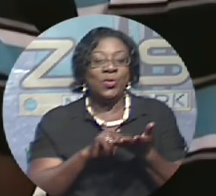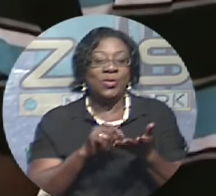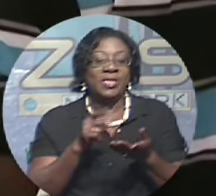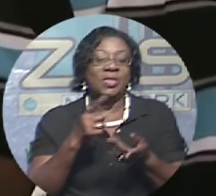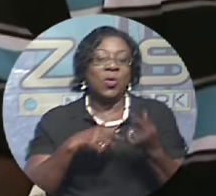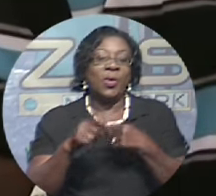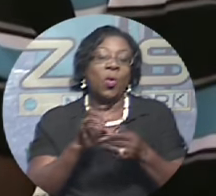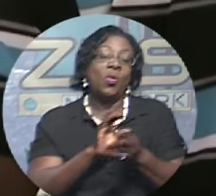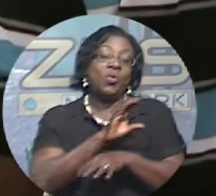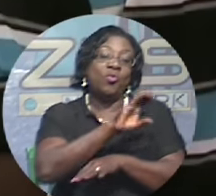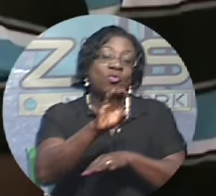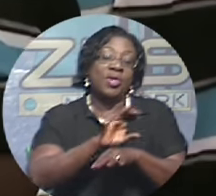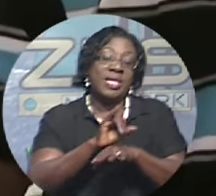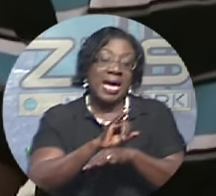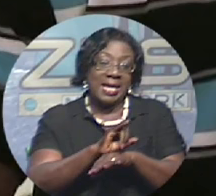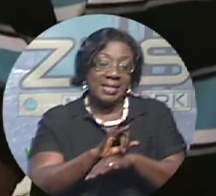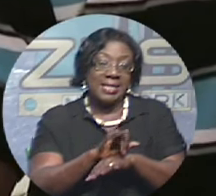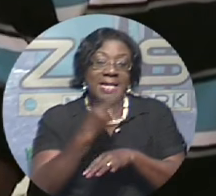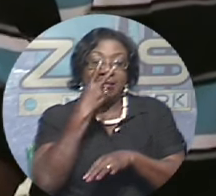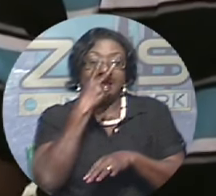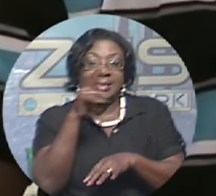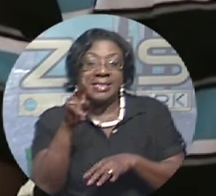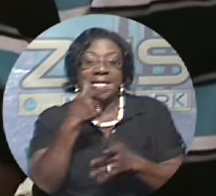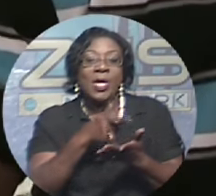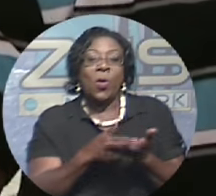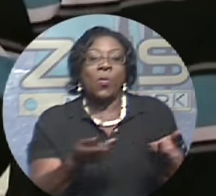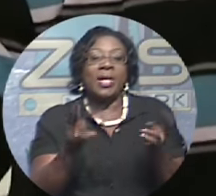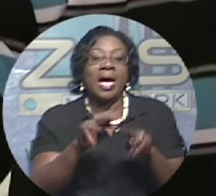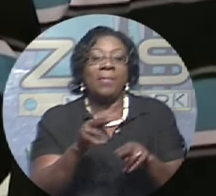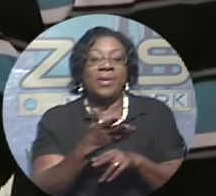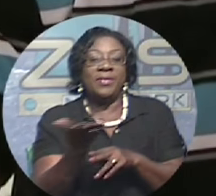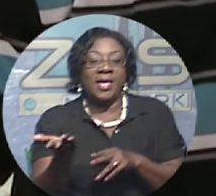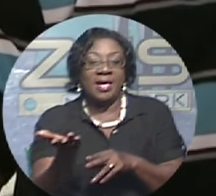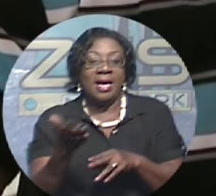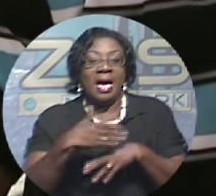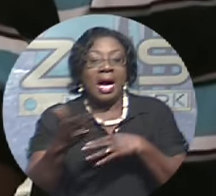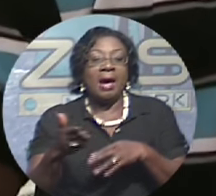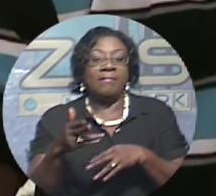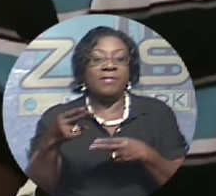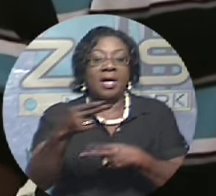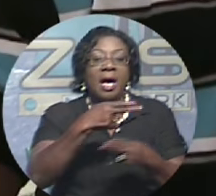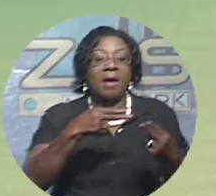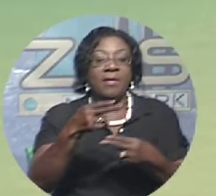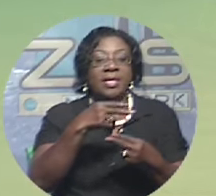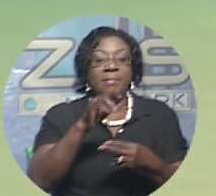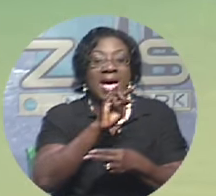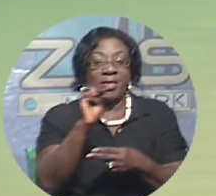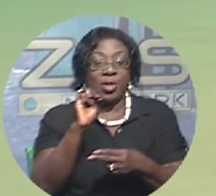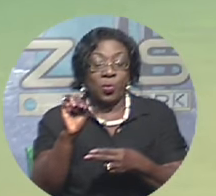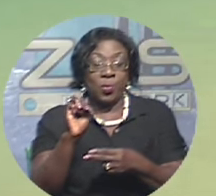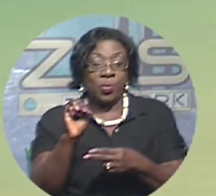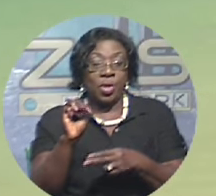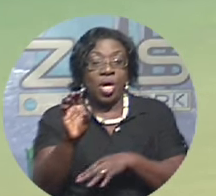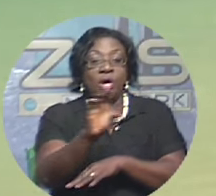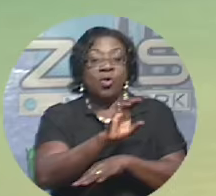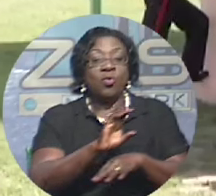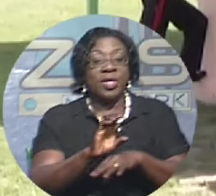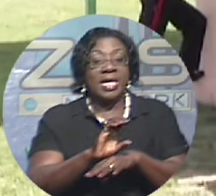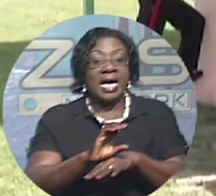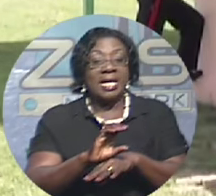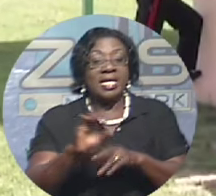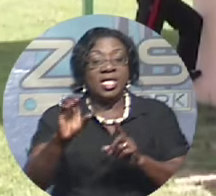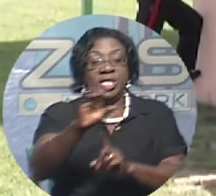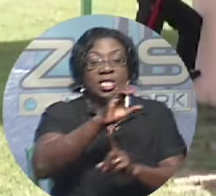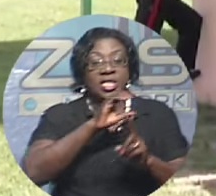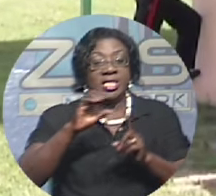over to Crooked Island to get an assessment of how things fared there after Hurricane Matthew. Crooked Island's Chief Counselor